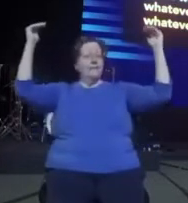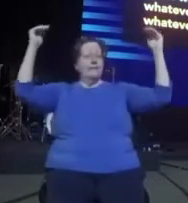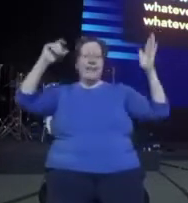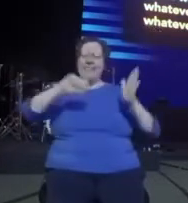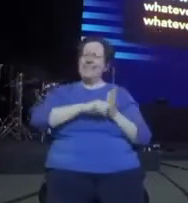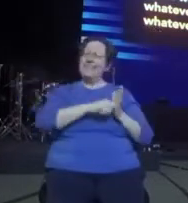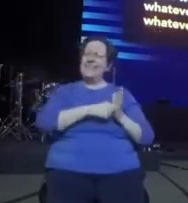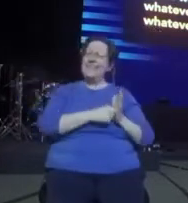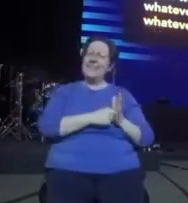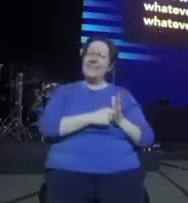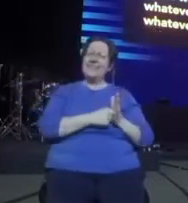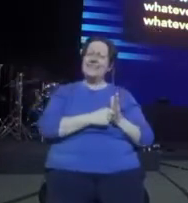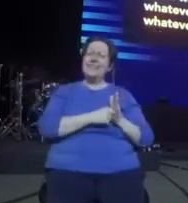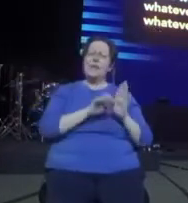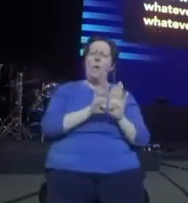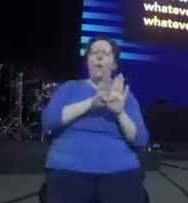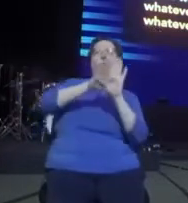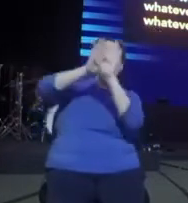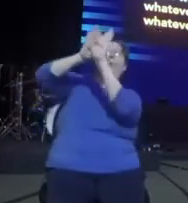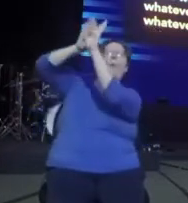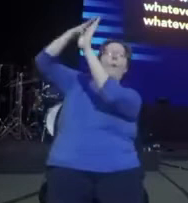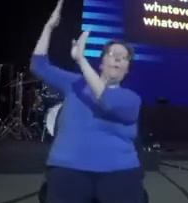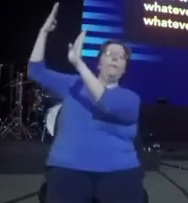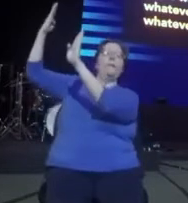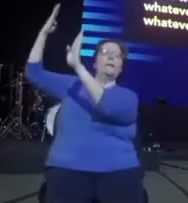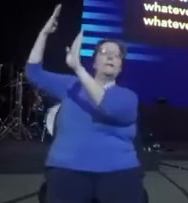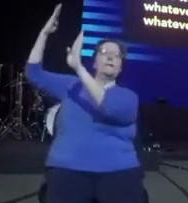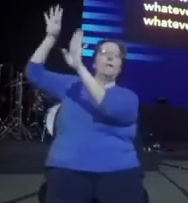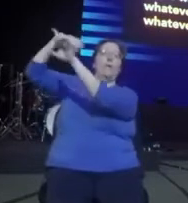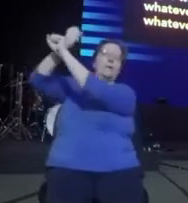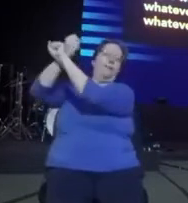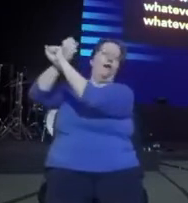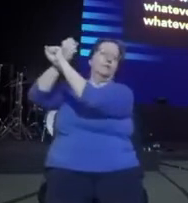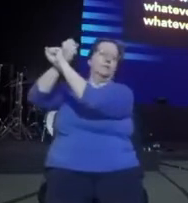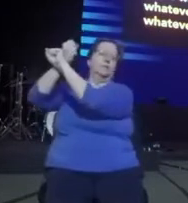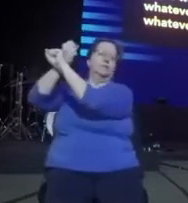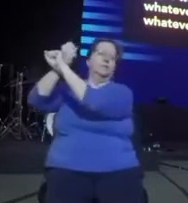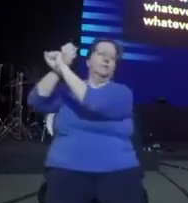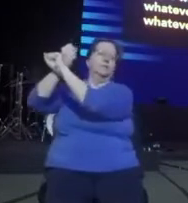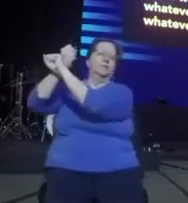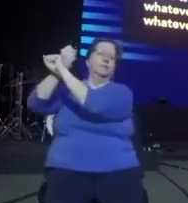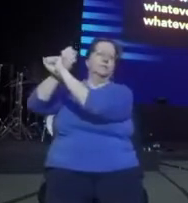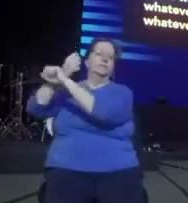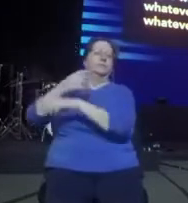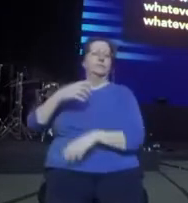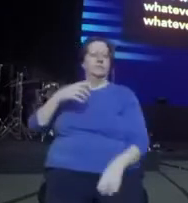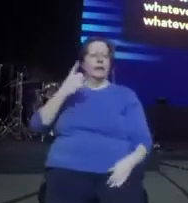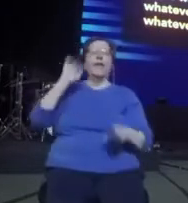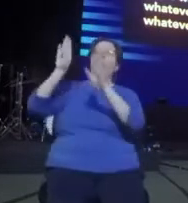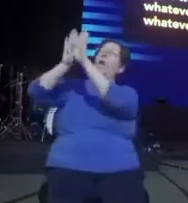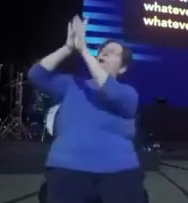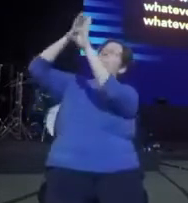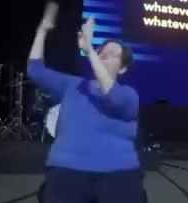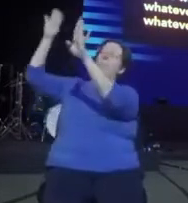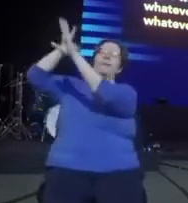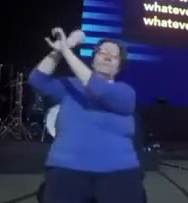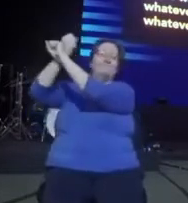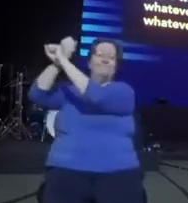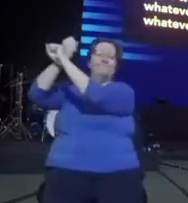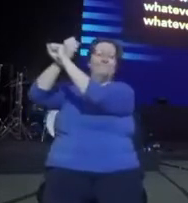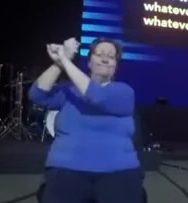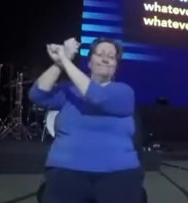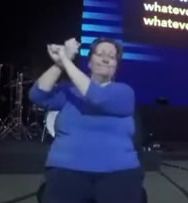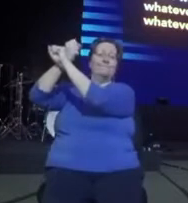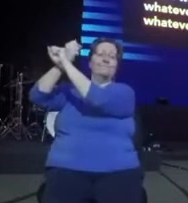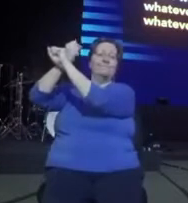what unlocks which can't be locked. That is locked. It unlocks what's locked.